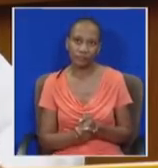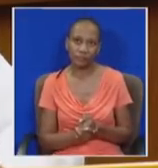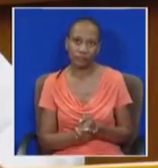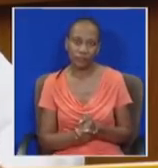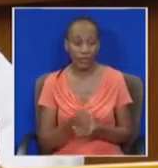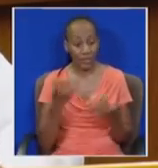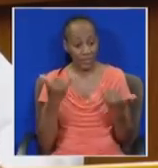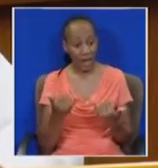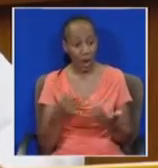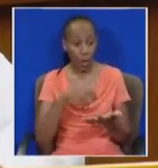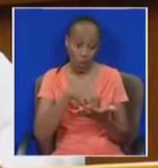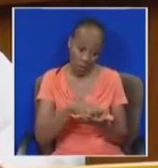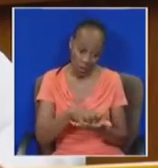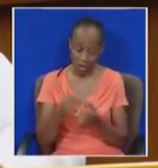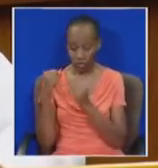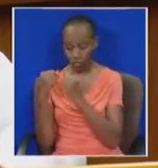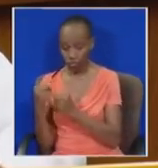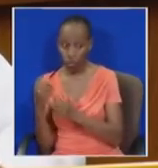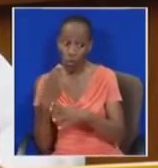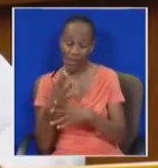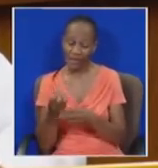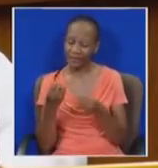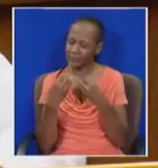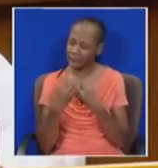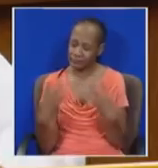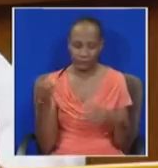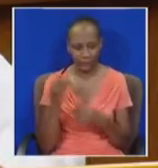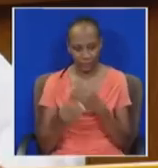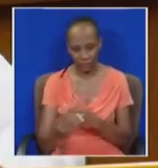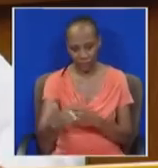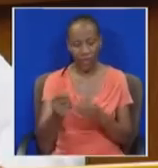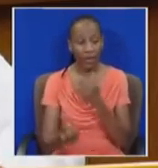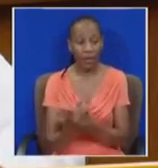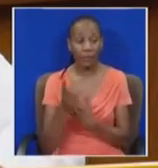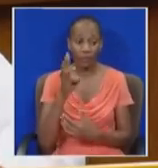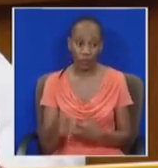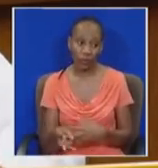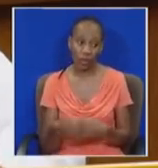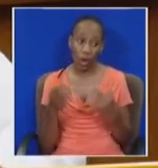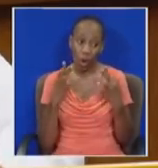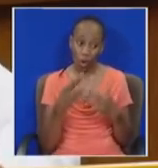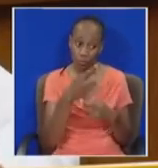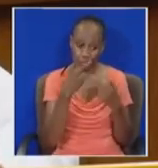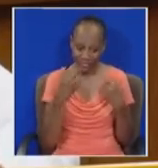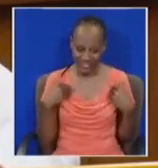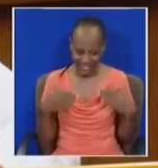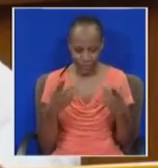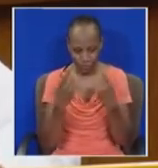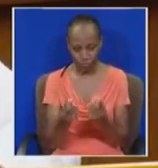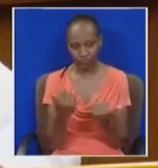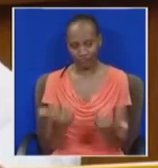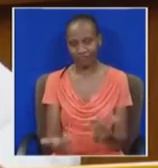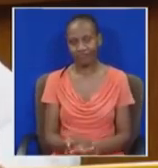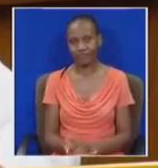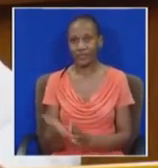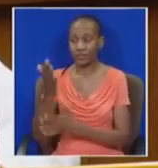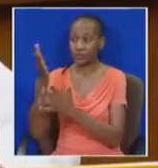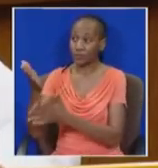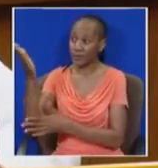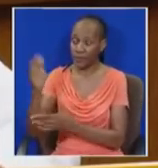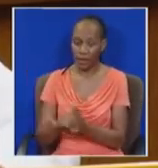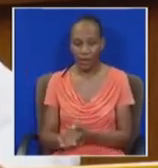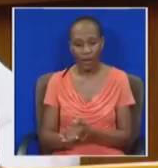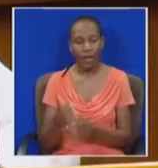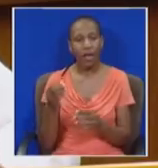the wheat, a task that will quite likely happen on the 1st of never. Honourable Speaker, the act of fighting the